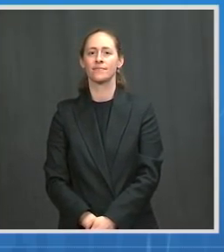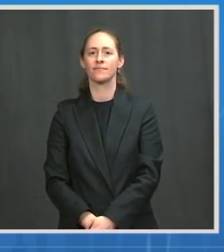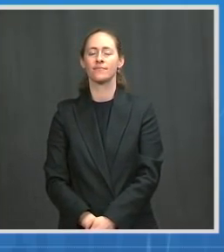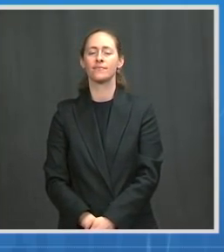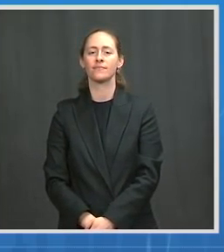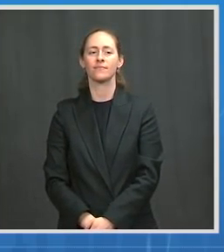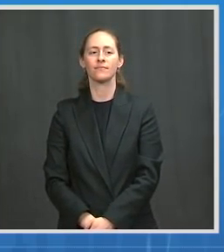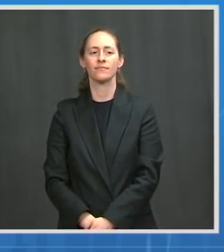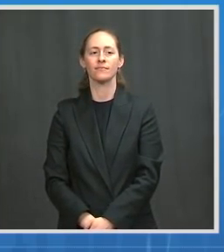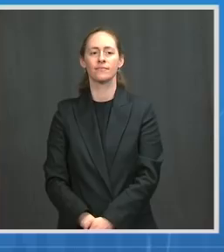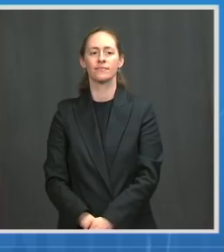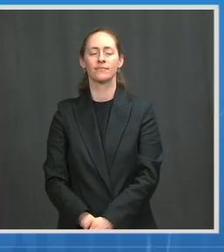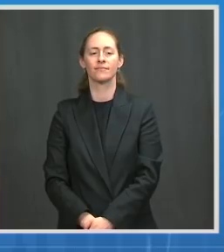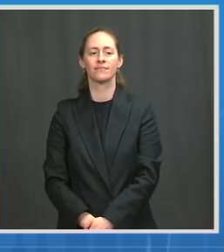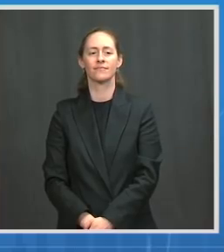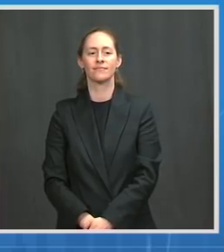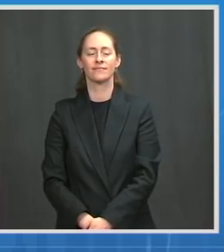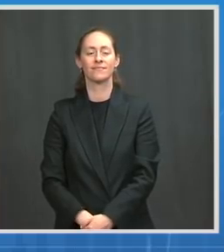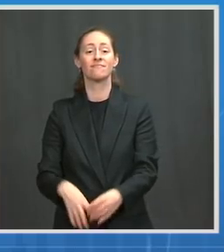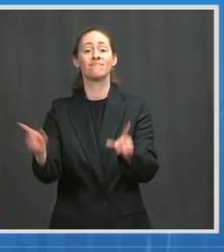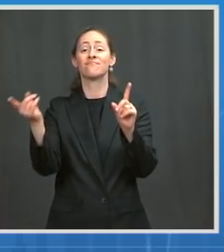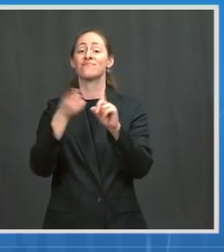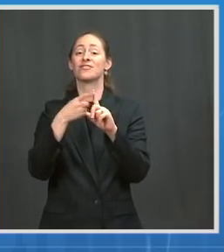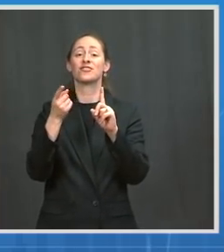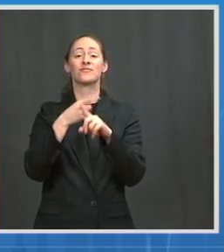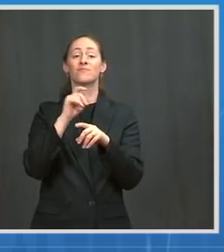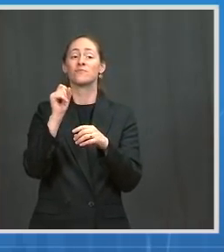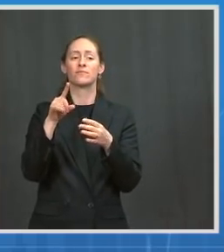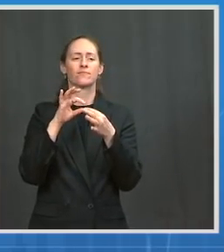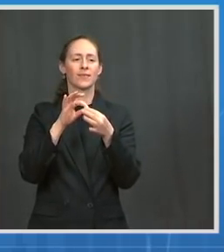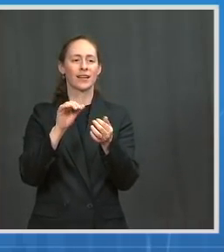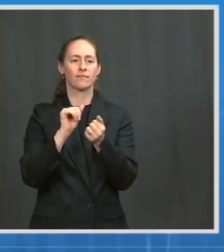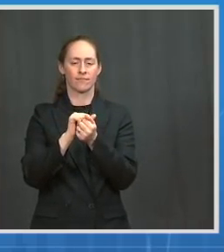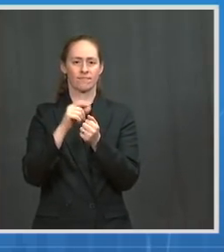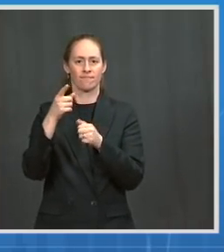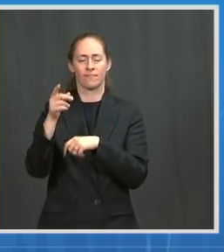Thanks, Jeff. First question, we will go to Tamara Keith at NPR.